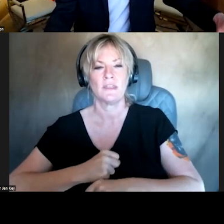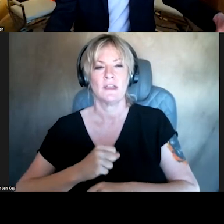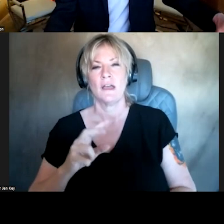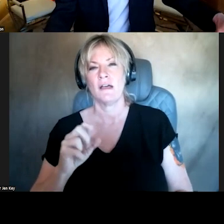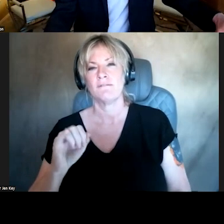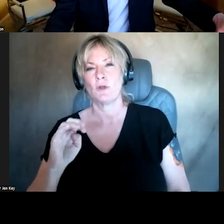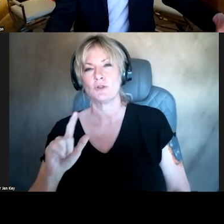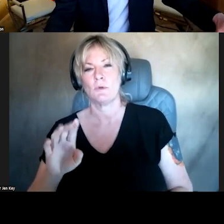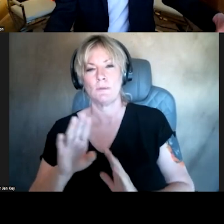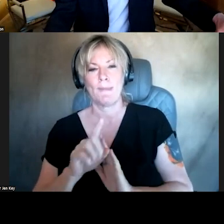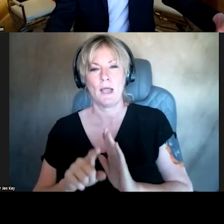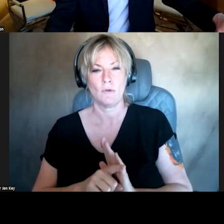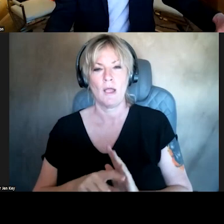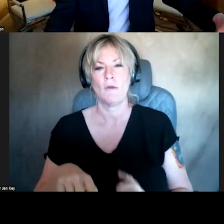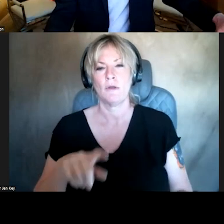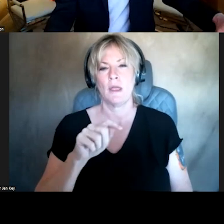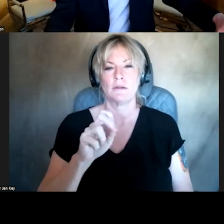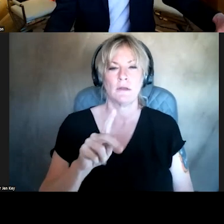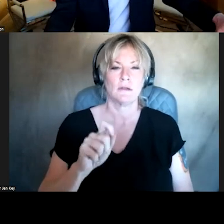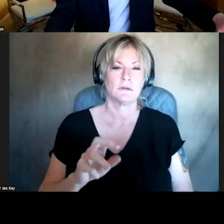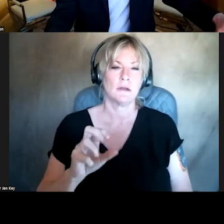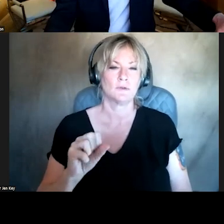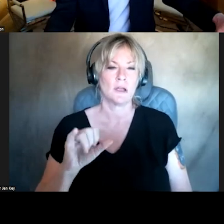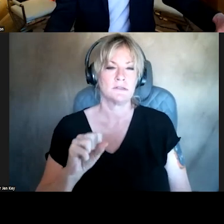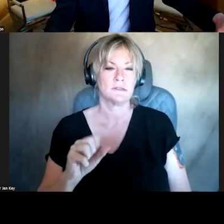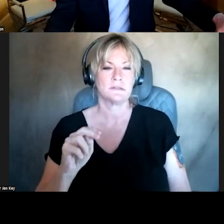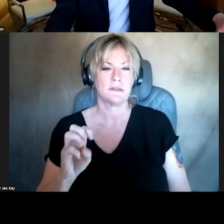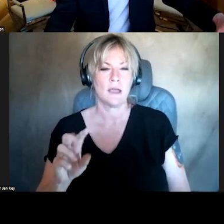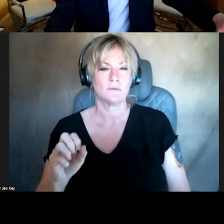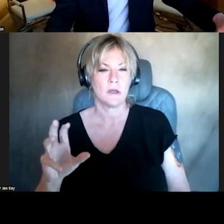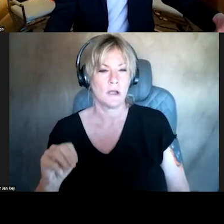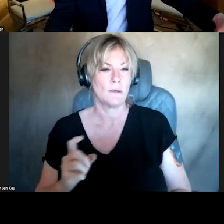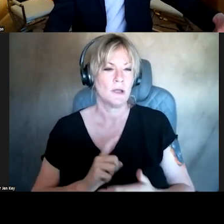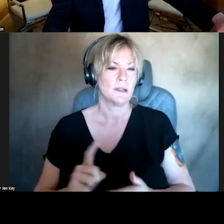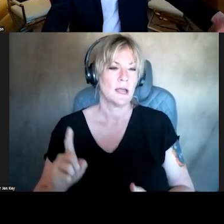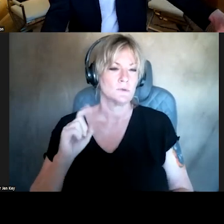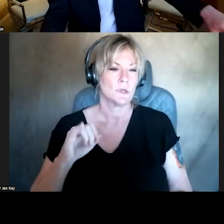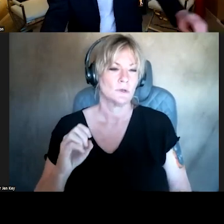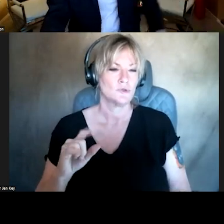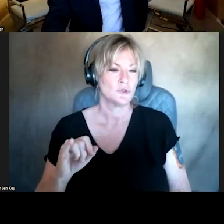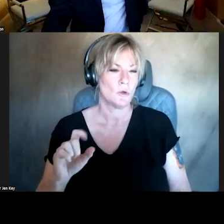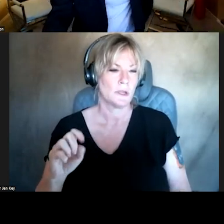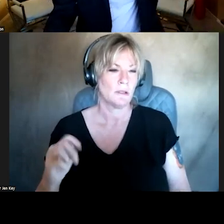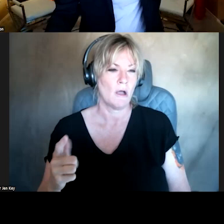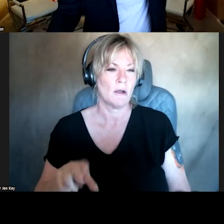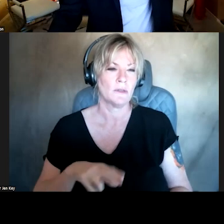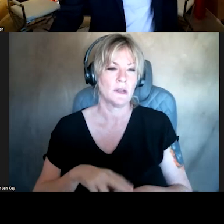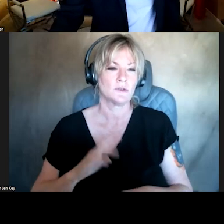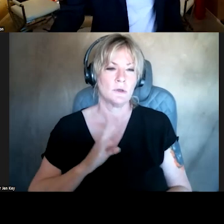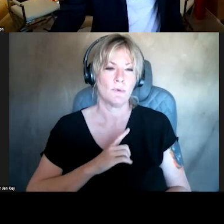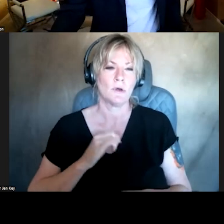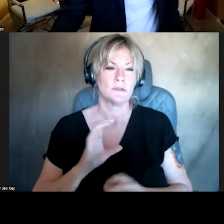at talk.crisisnow.com. And last week, Jolie Long from the National Board for Certified Counselors talked about the interstate